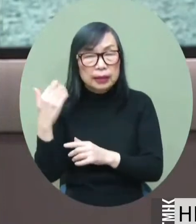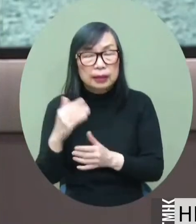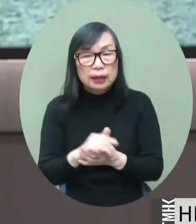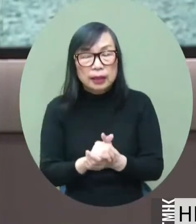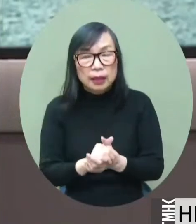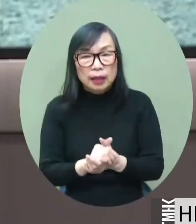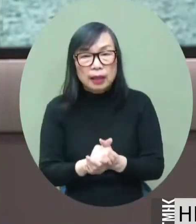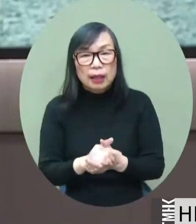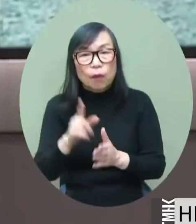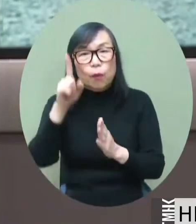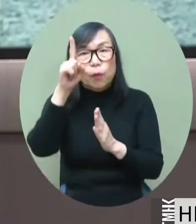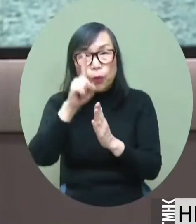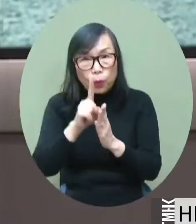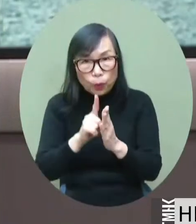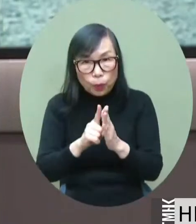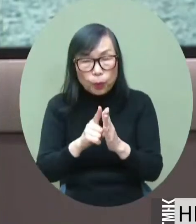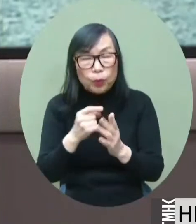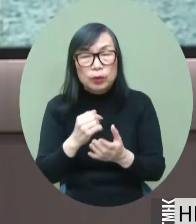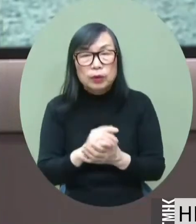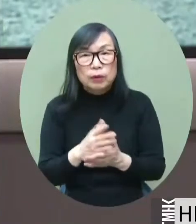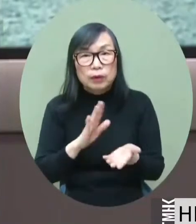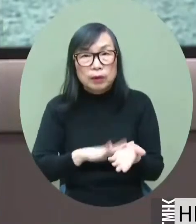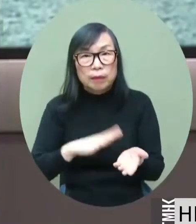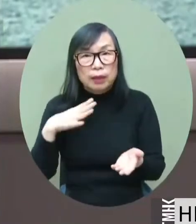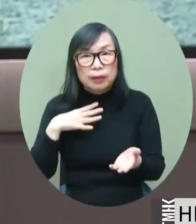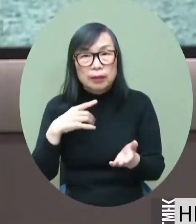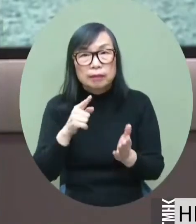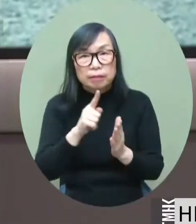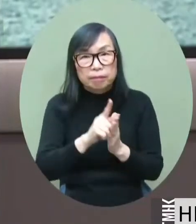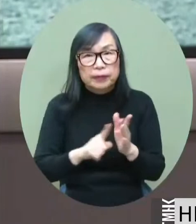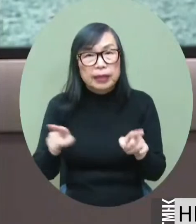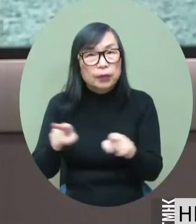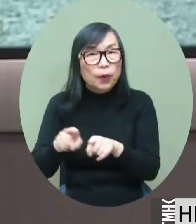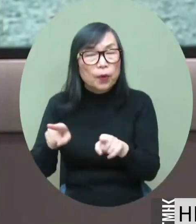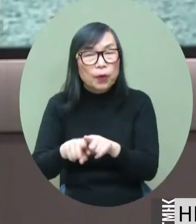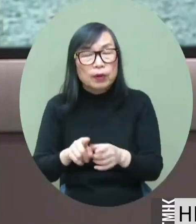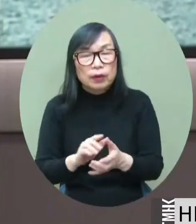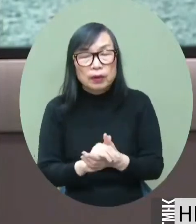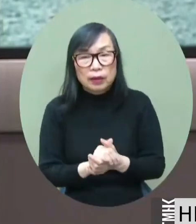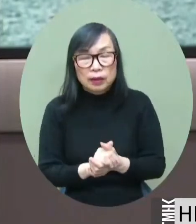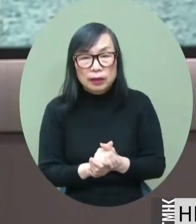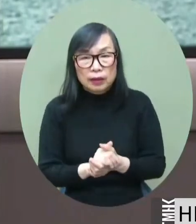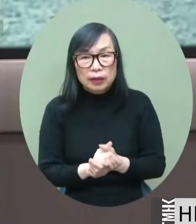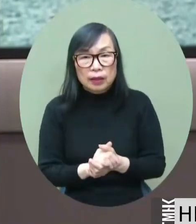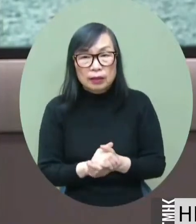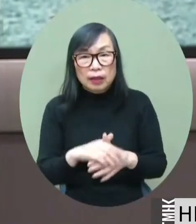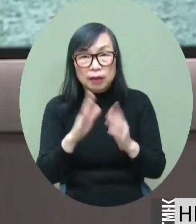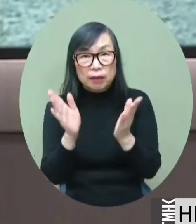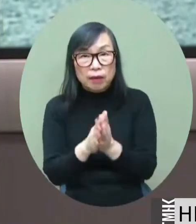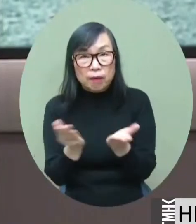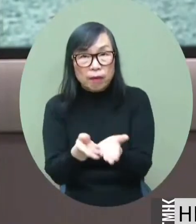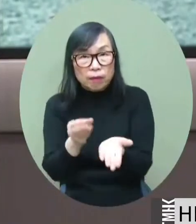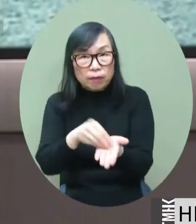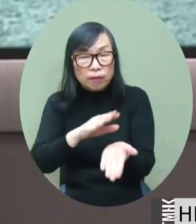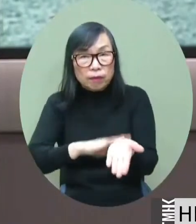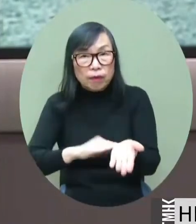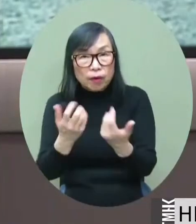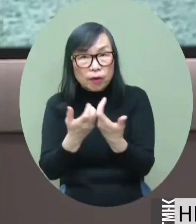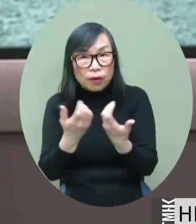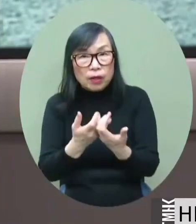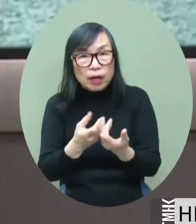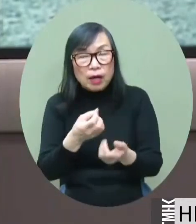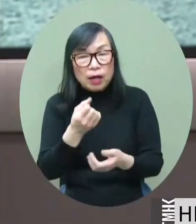3%. So there has been a significant drop, and that is in line with the development trends